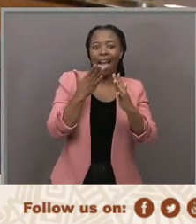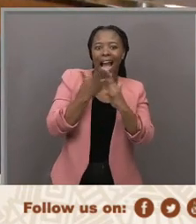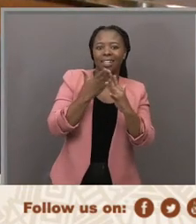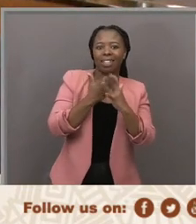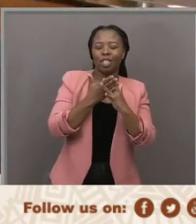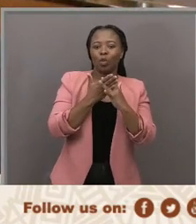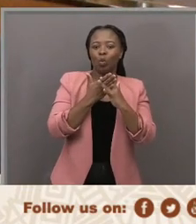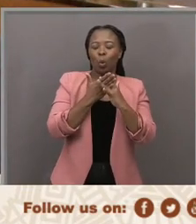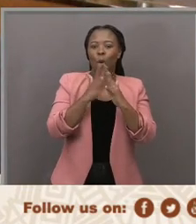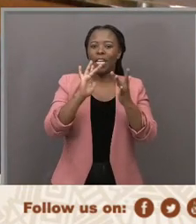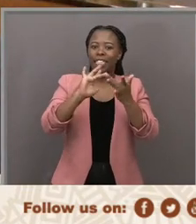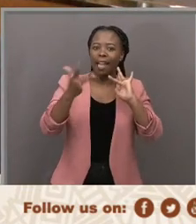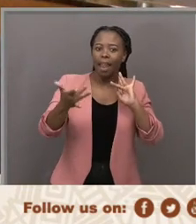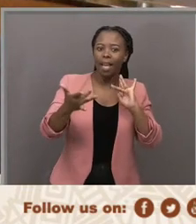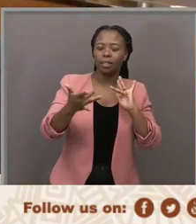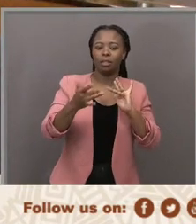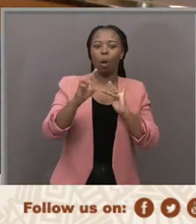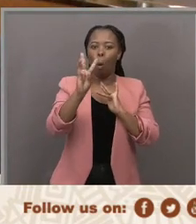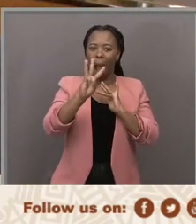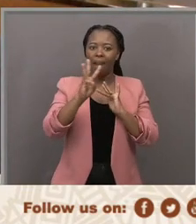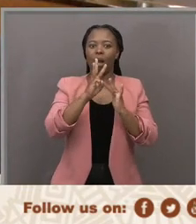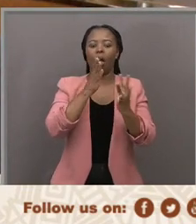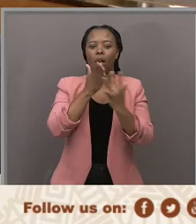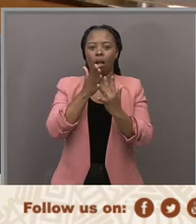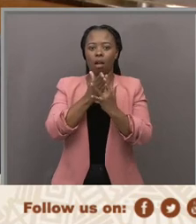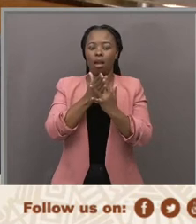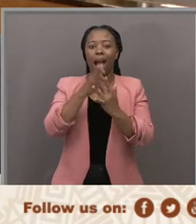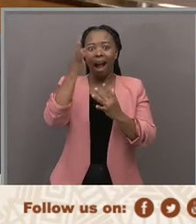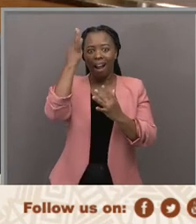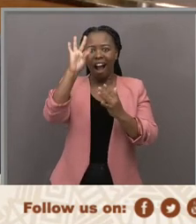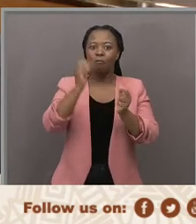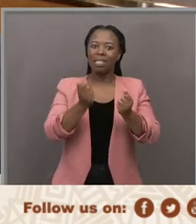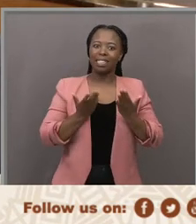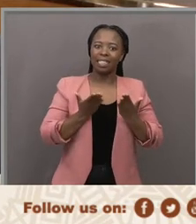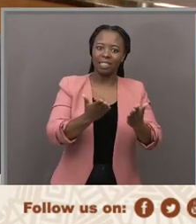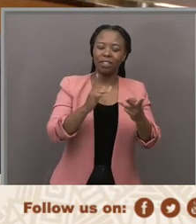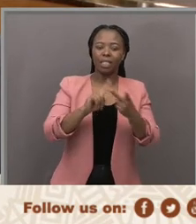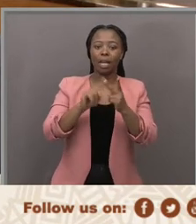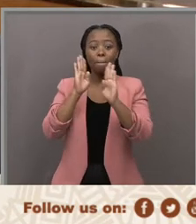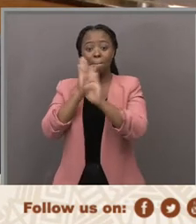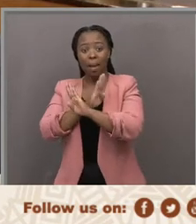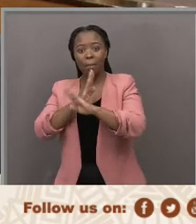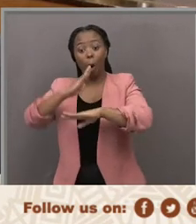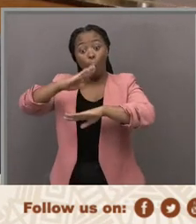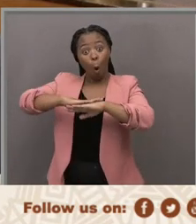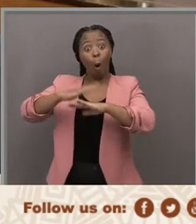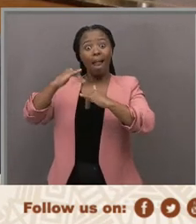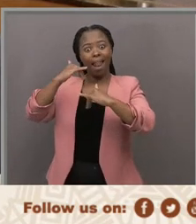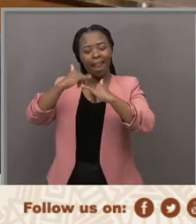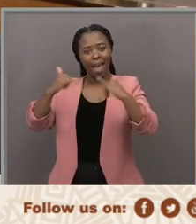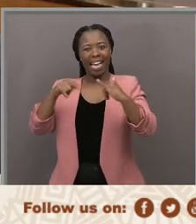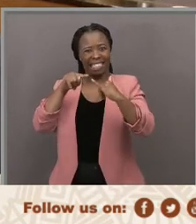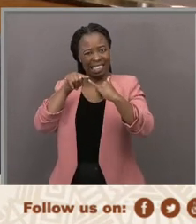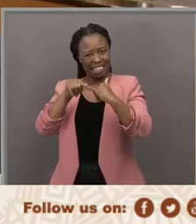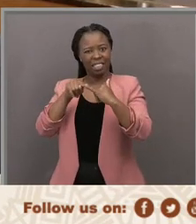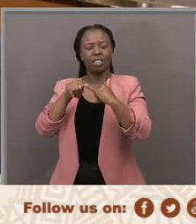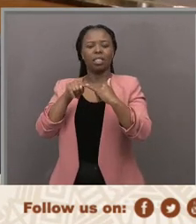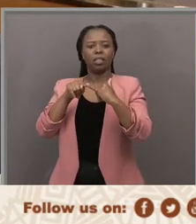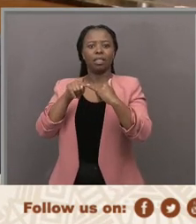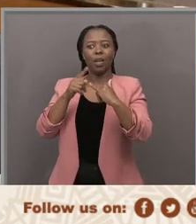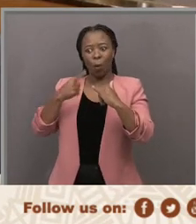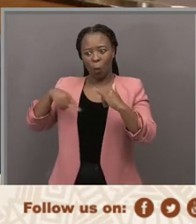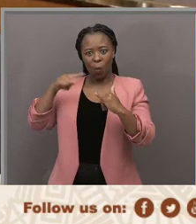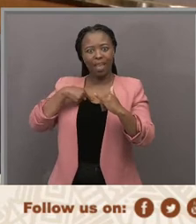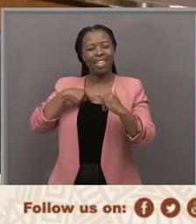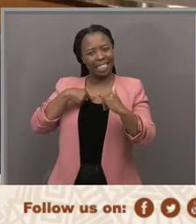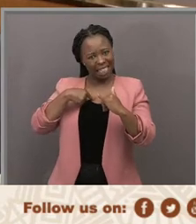access to government services, public services online is something that the pandemic has forced us to